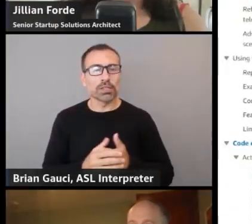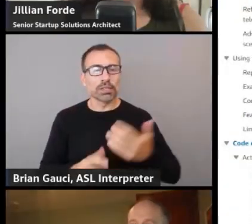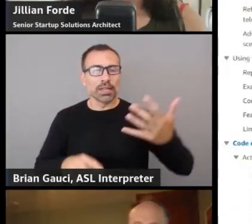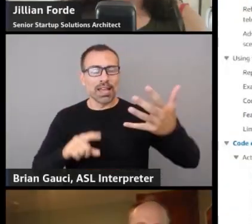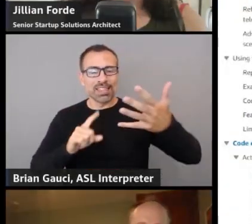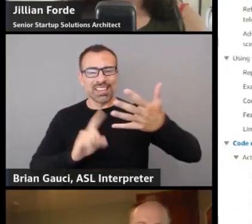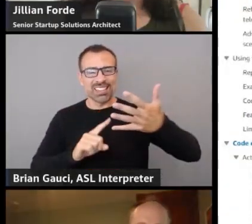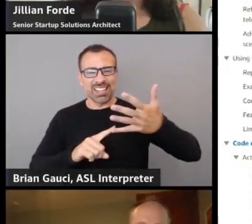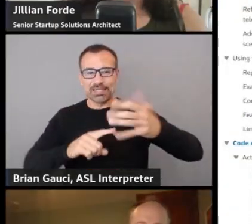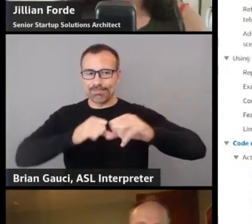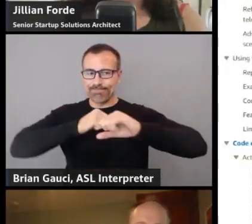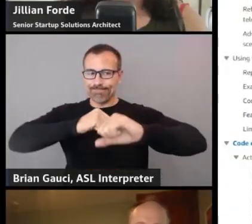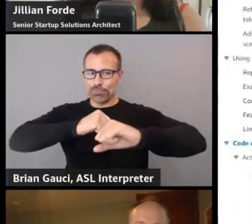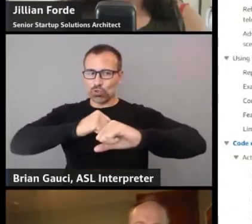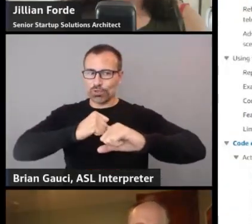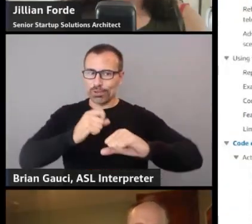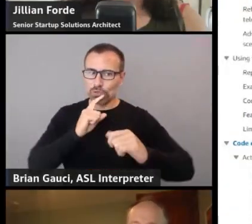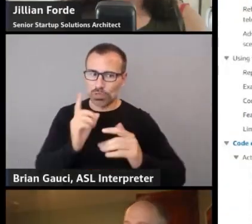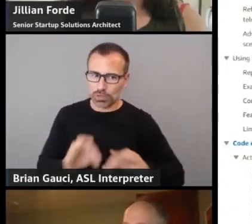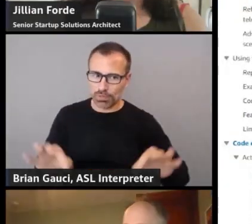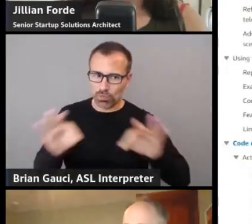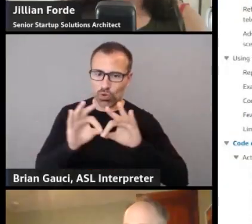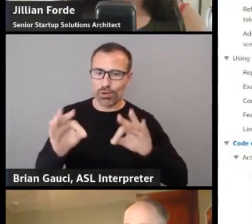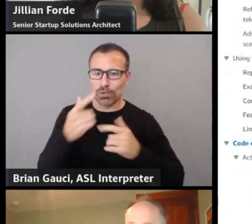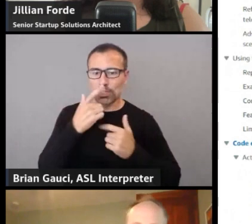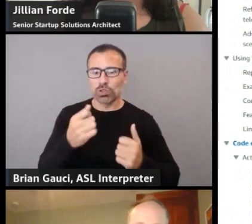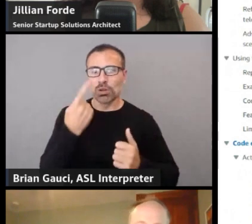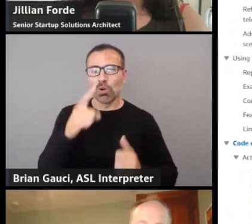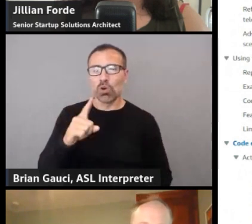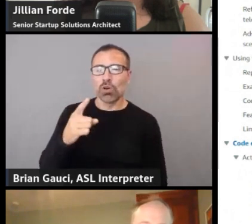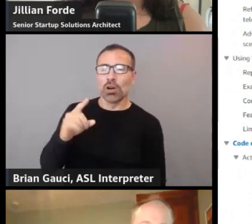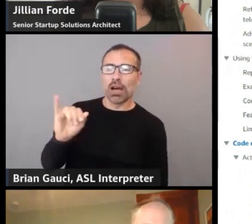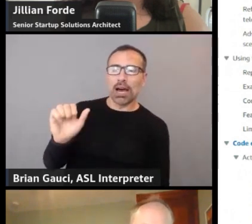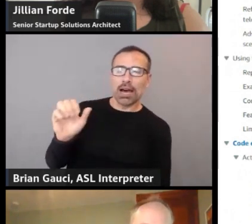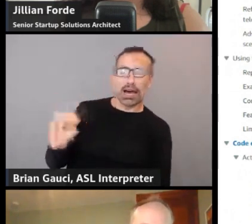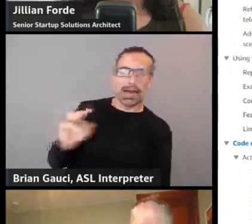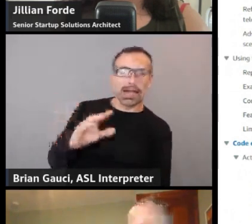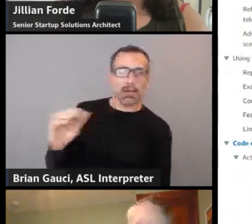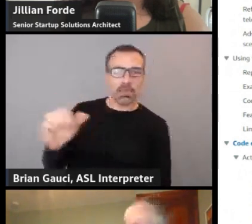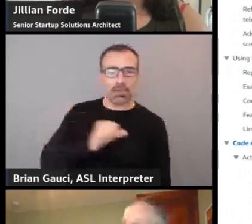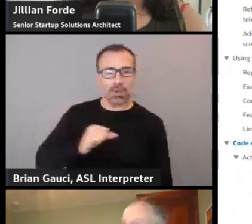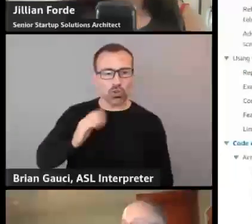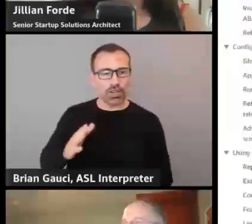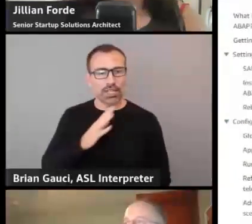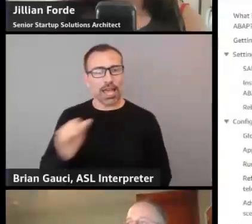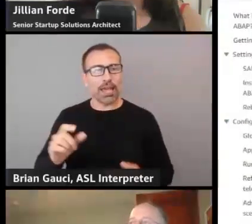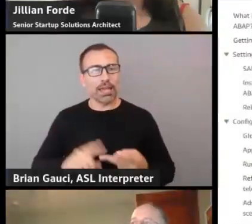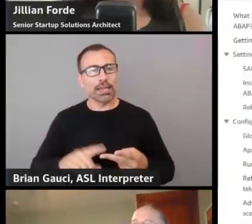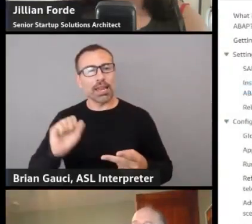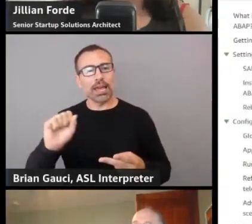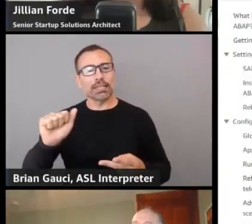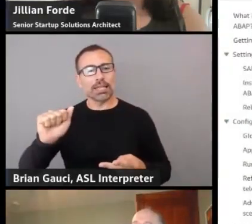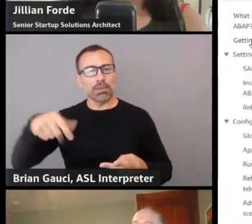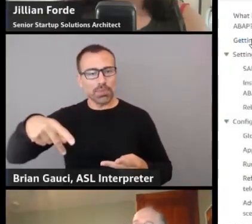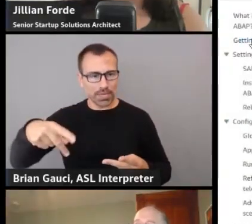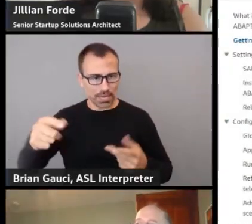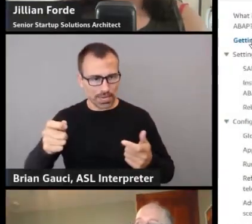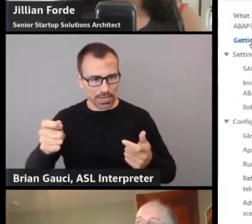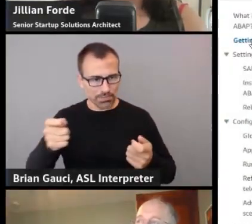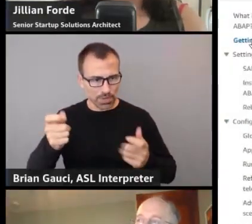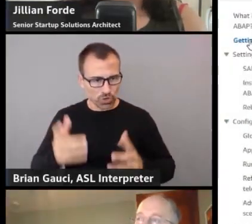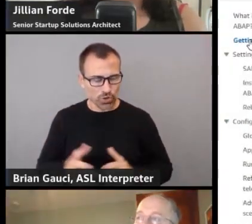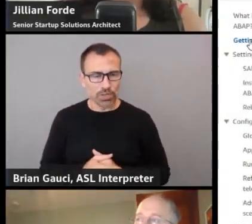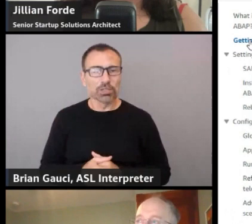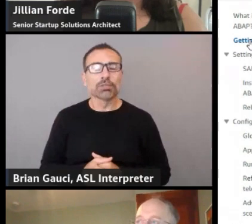all-important security section, which will be interesting to both IAM administrators and SAP administrators. So this is a great place to start, and